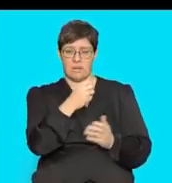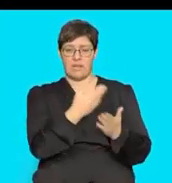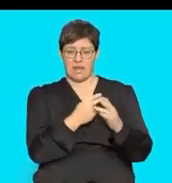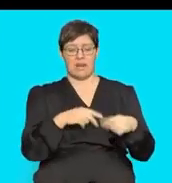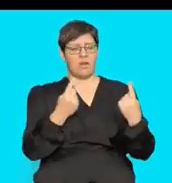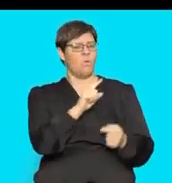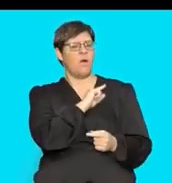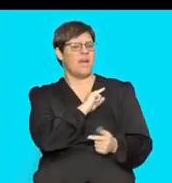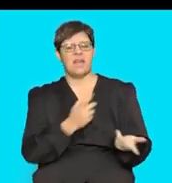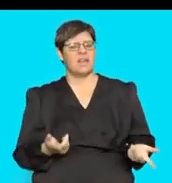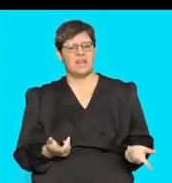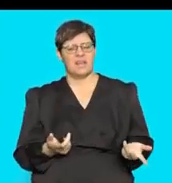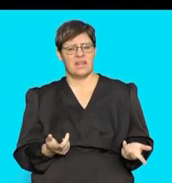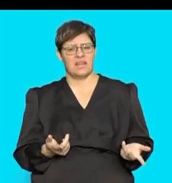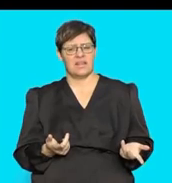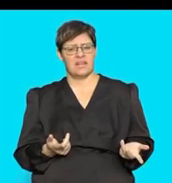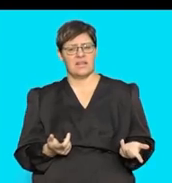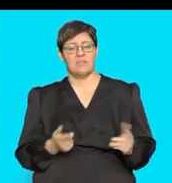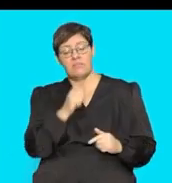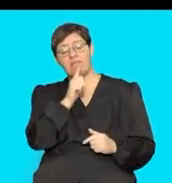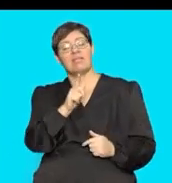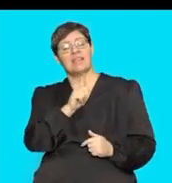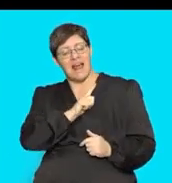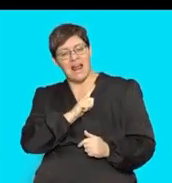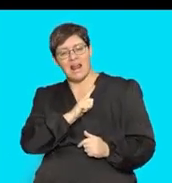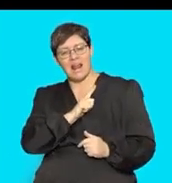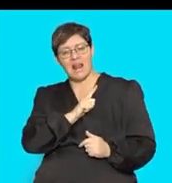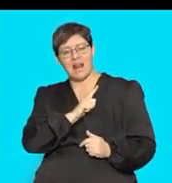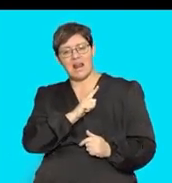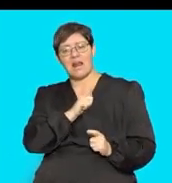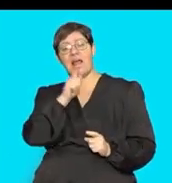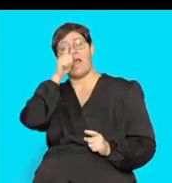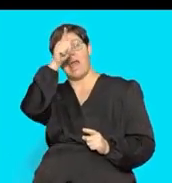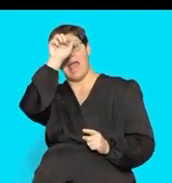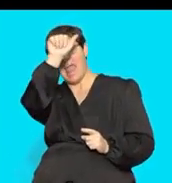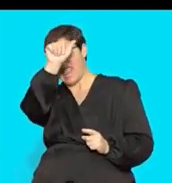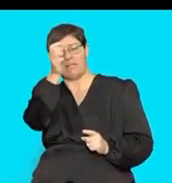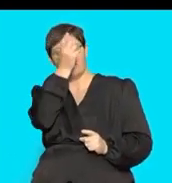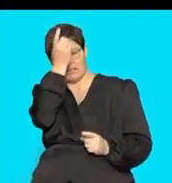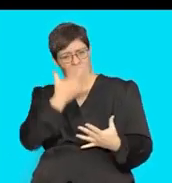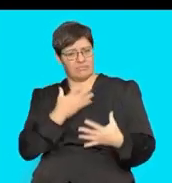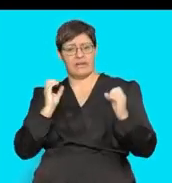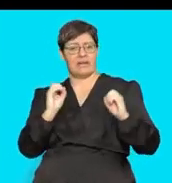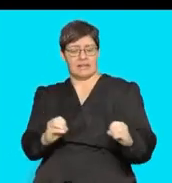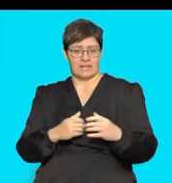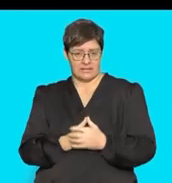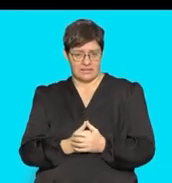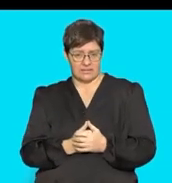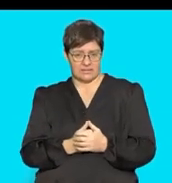And why it's ambiguous? Because they've told us nothing about this angle A